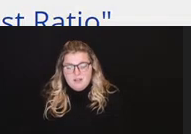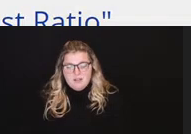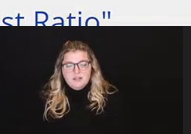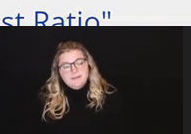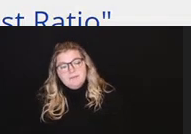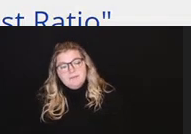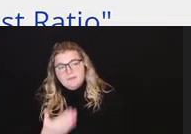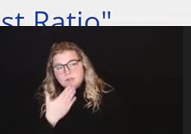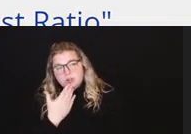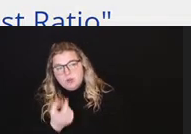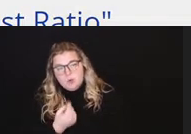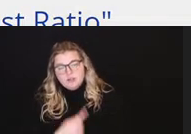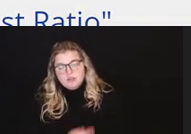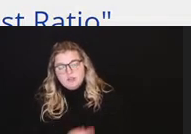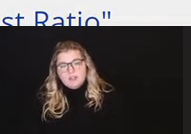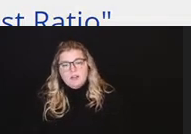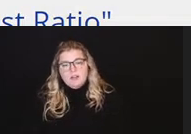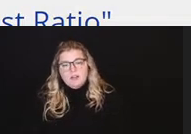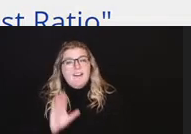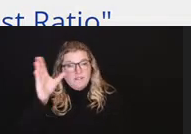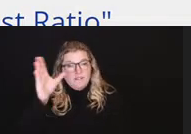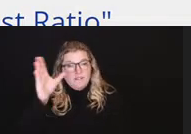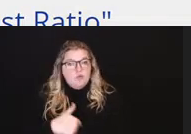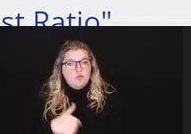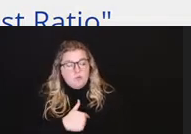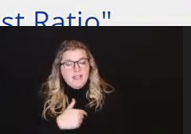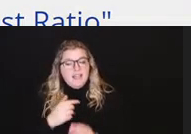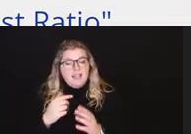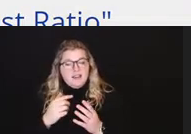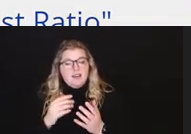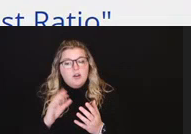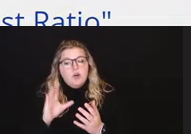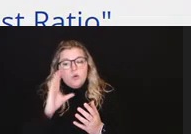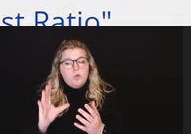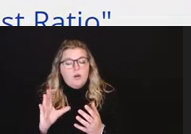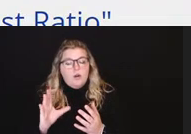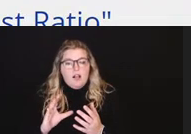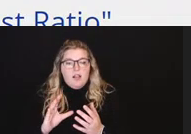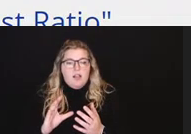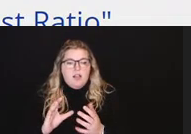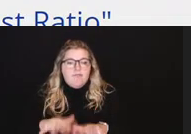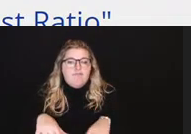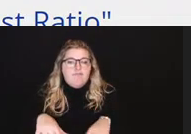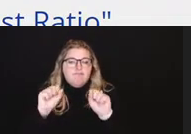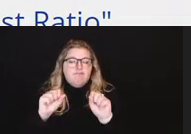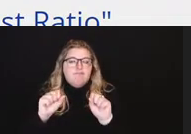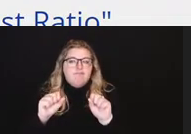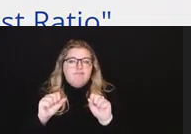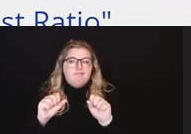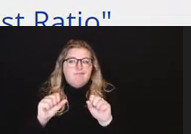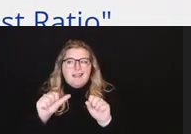are planning to do a much less formal kind of a discussion, not so much a training, more of just